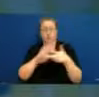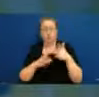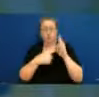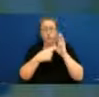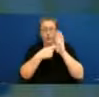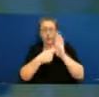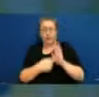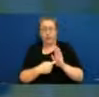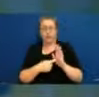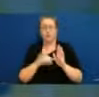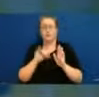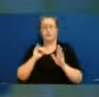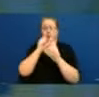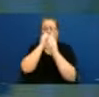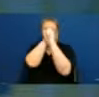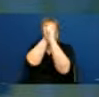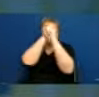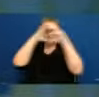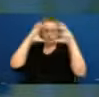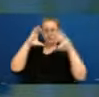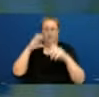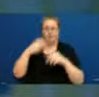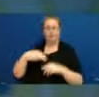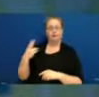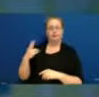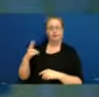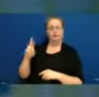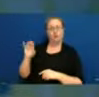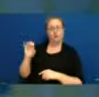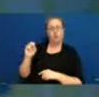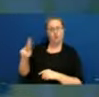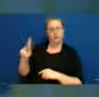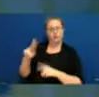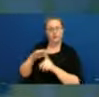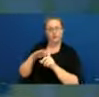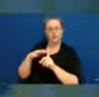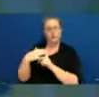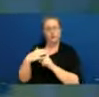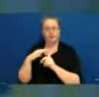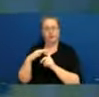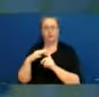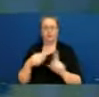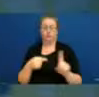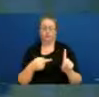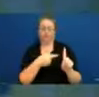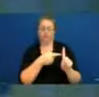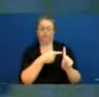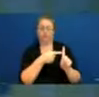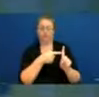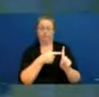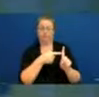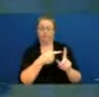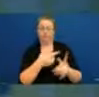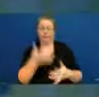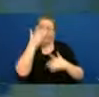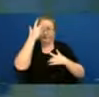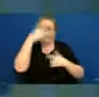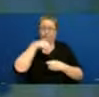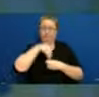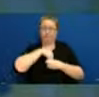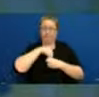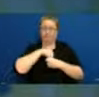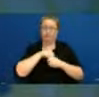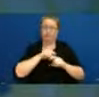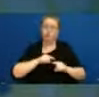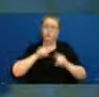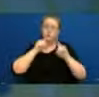the scenarios that give us the sense of what are risky environments. So this was just one person positive